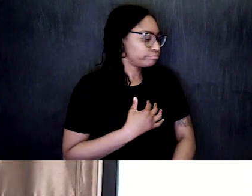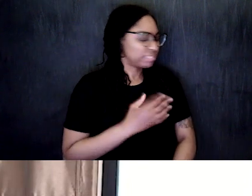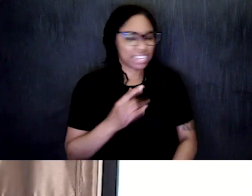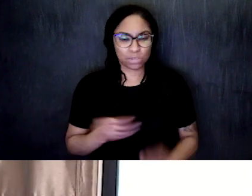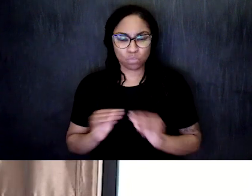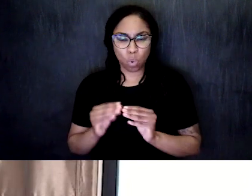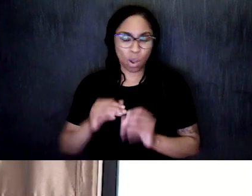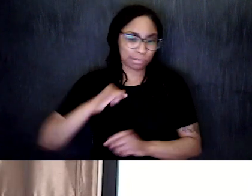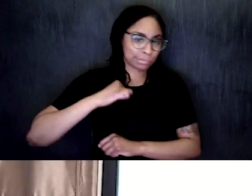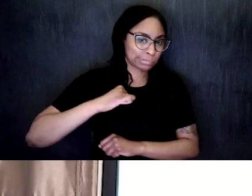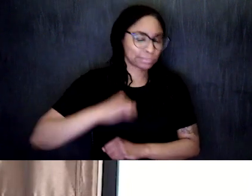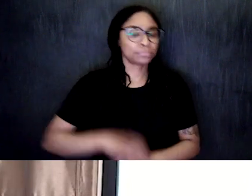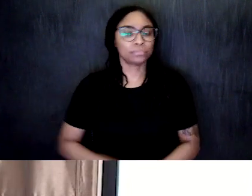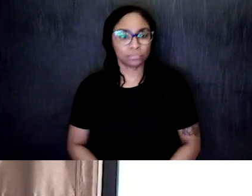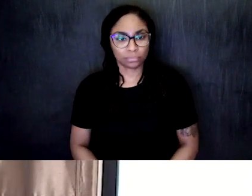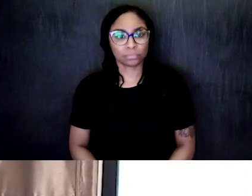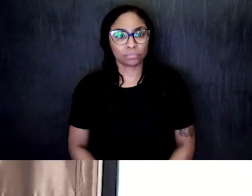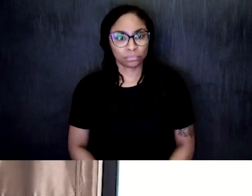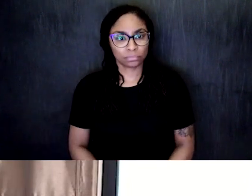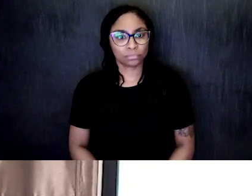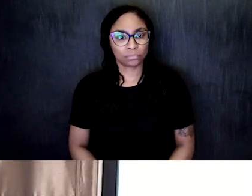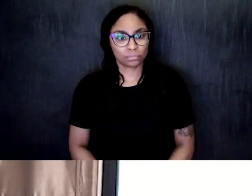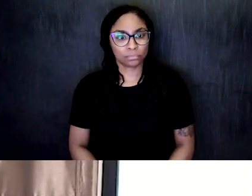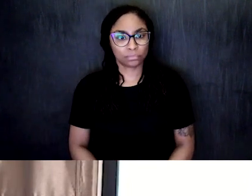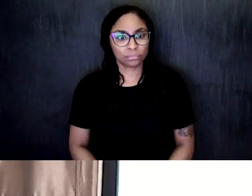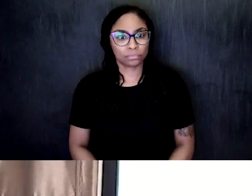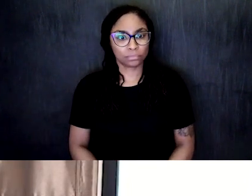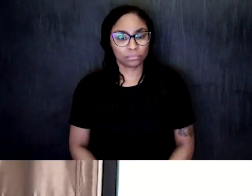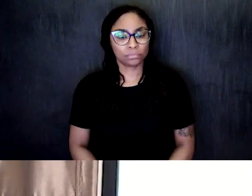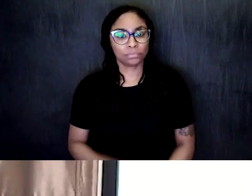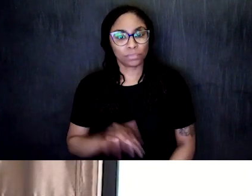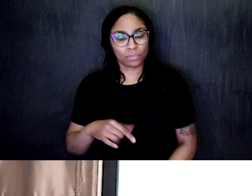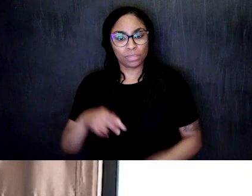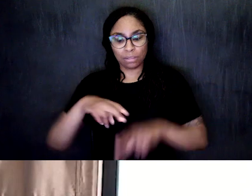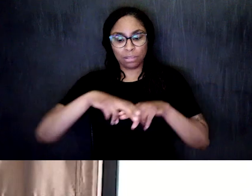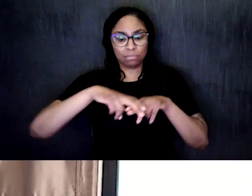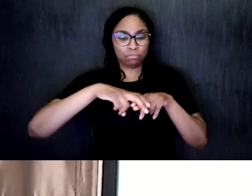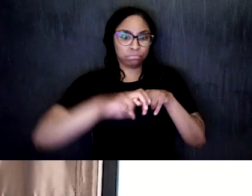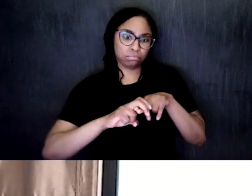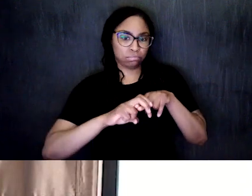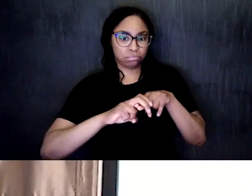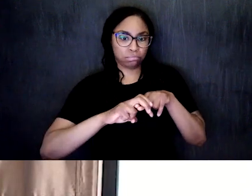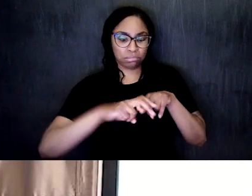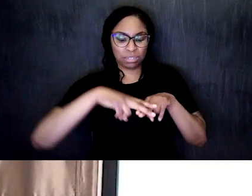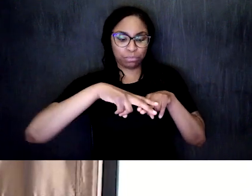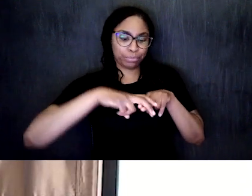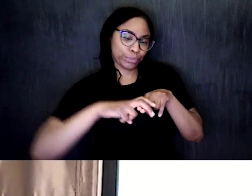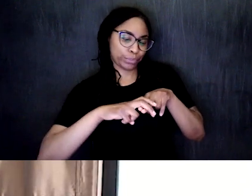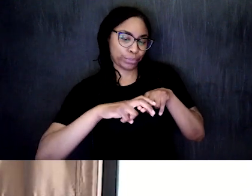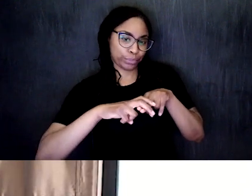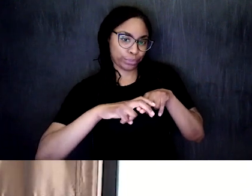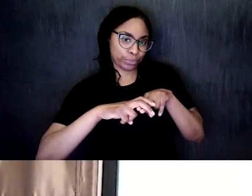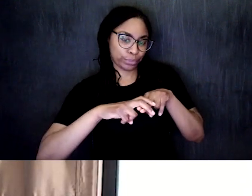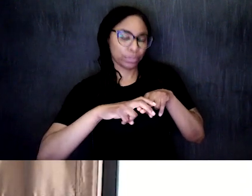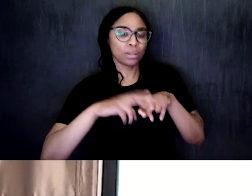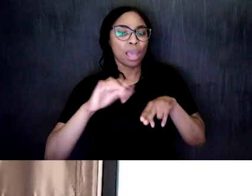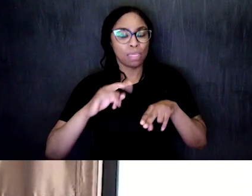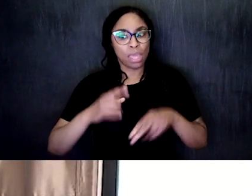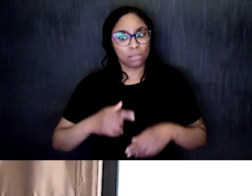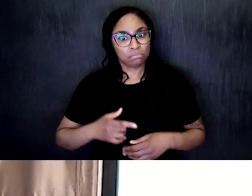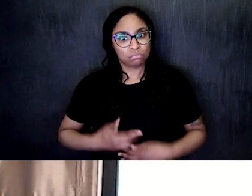more resistance. We're going to drop again, drop the tail, drop the pubic bone, lift up to the